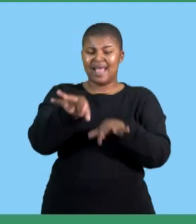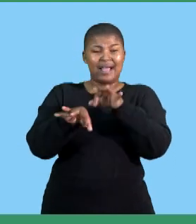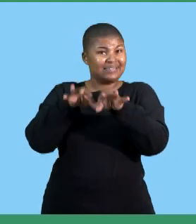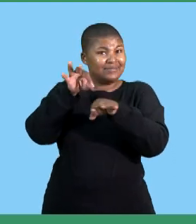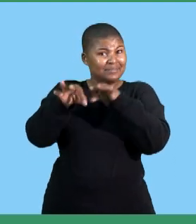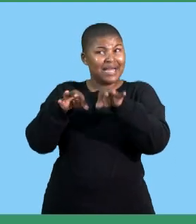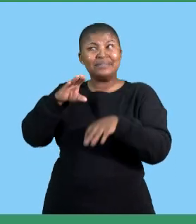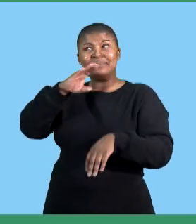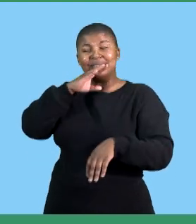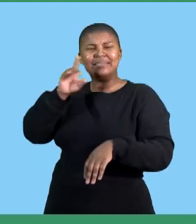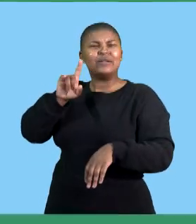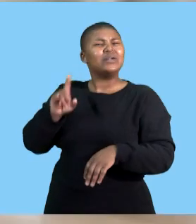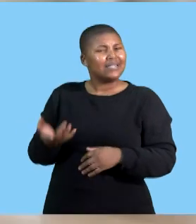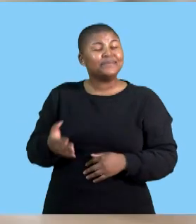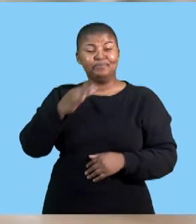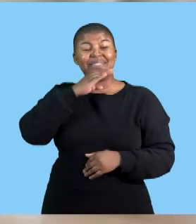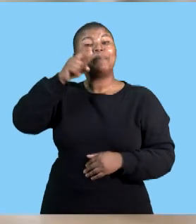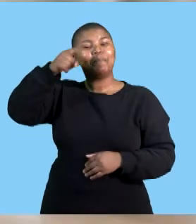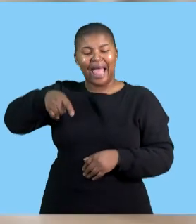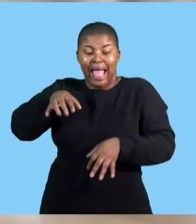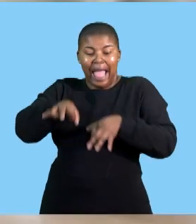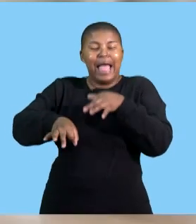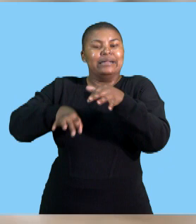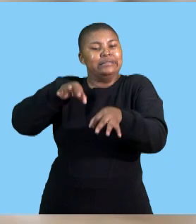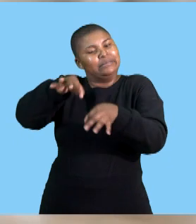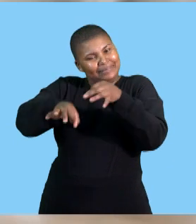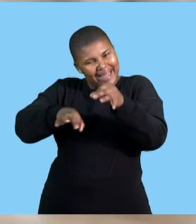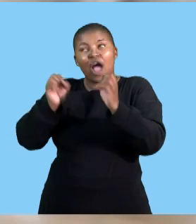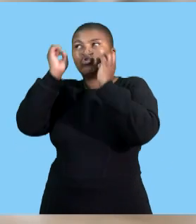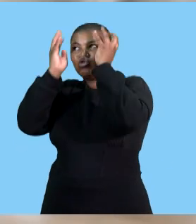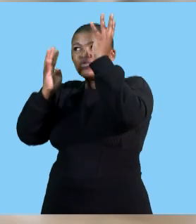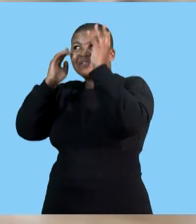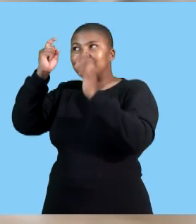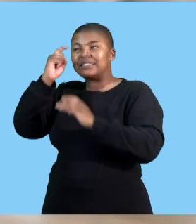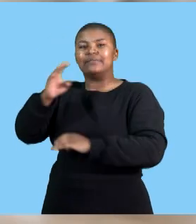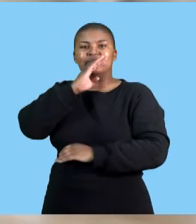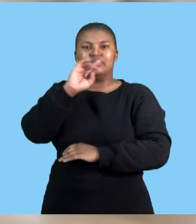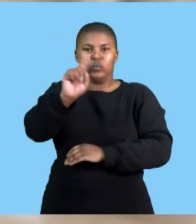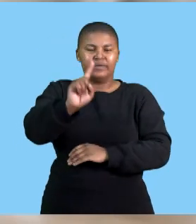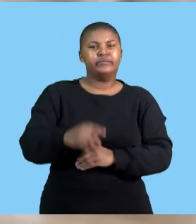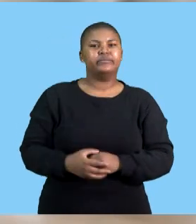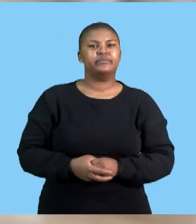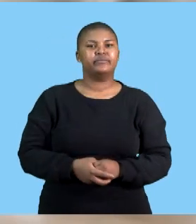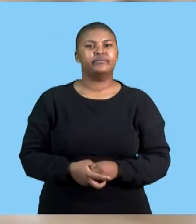to elaborate on the meaning, it means that you must explain what creative thinking is.